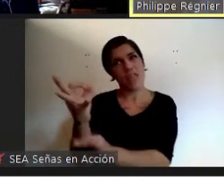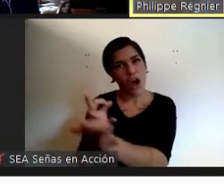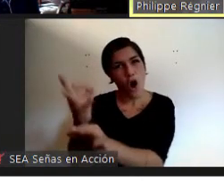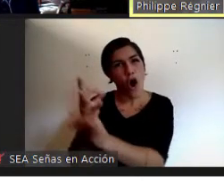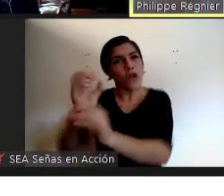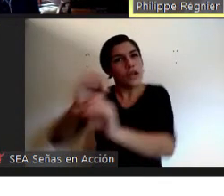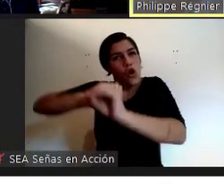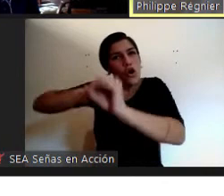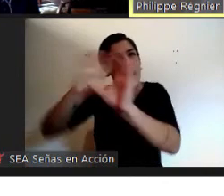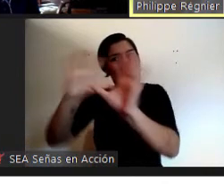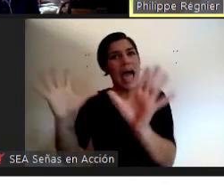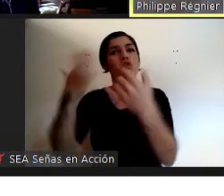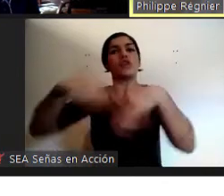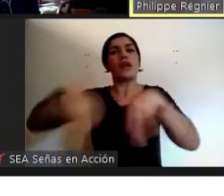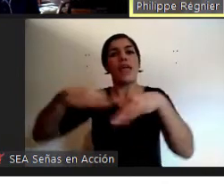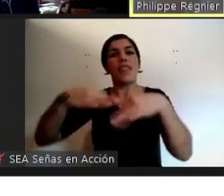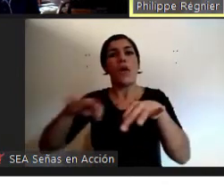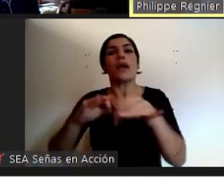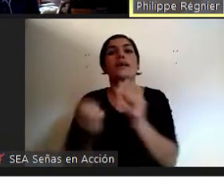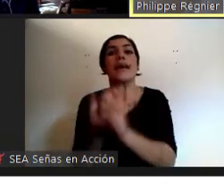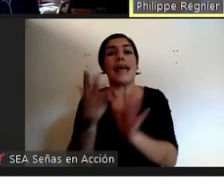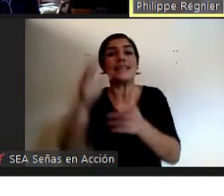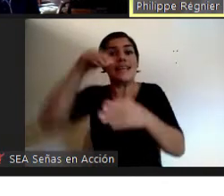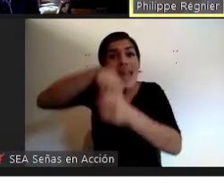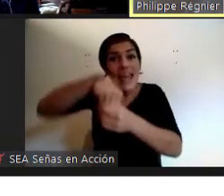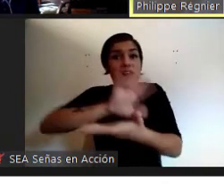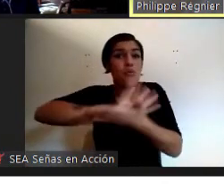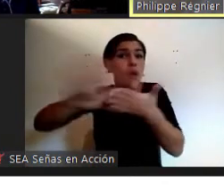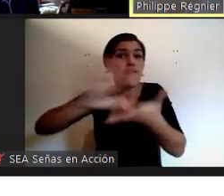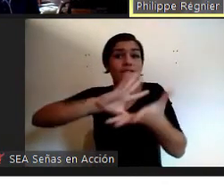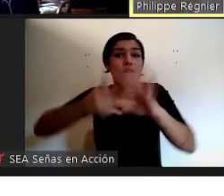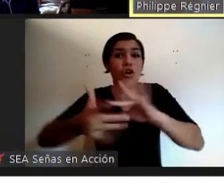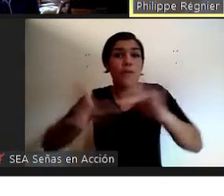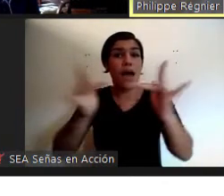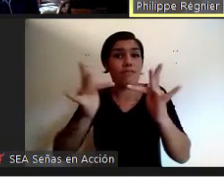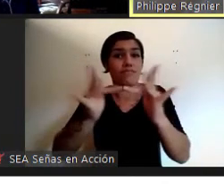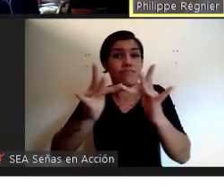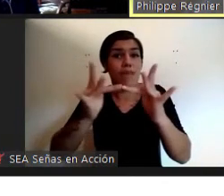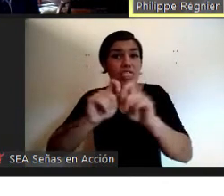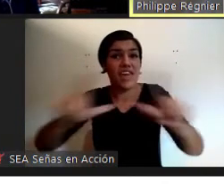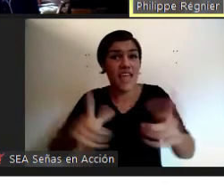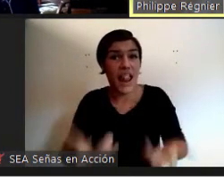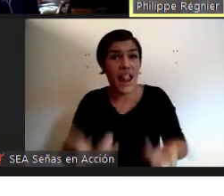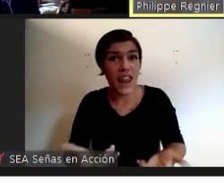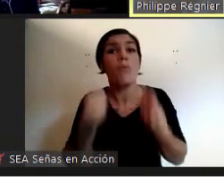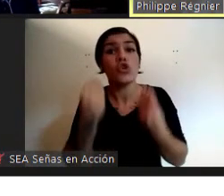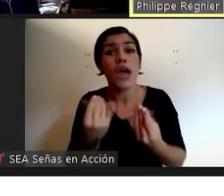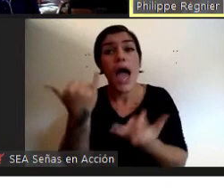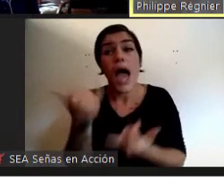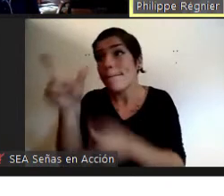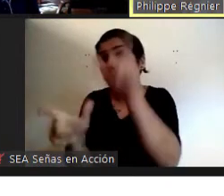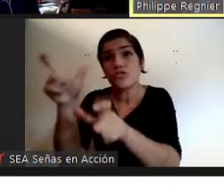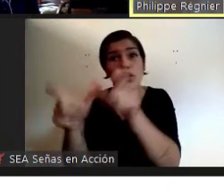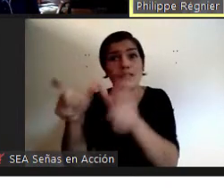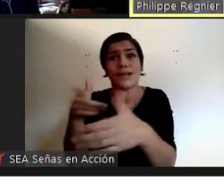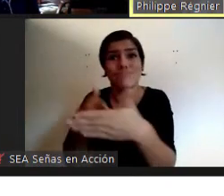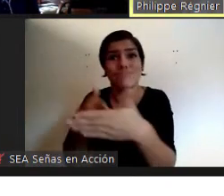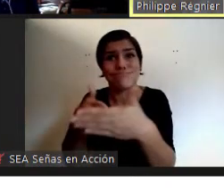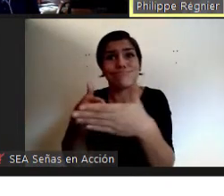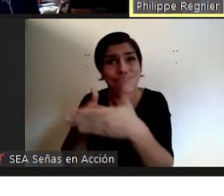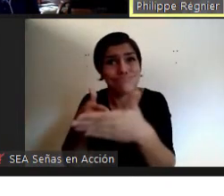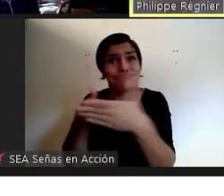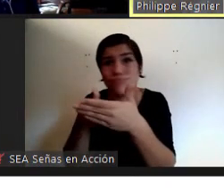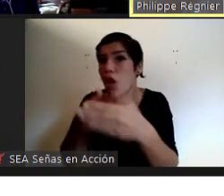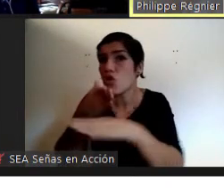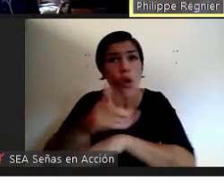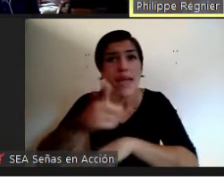same time those who are socially or geographically precluded from having access to art,